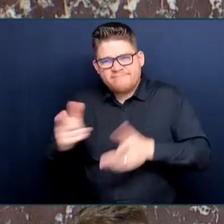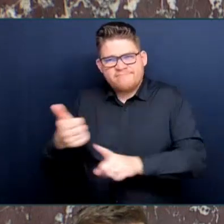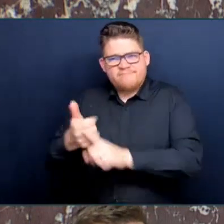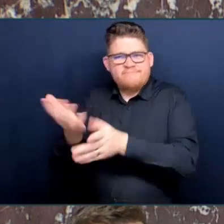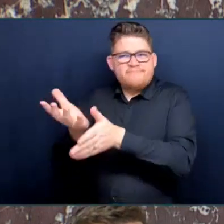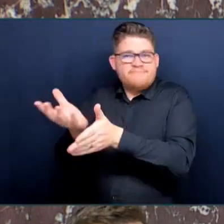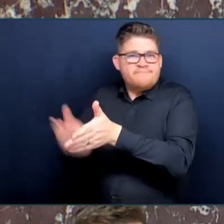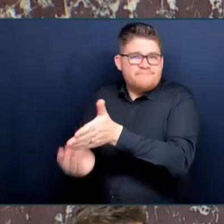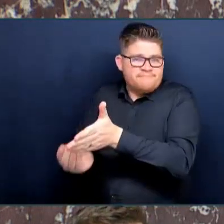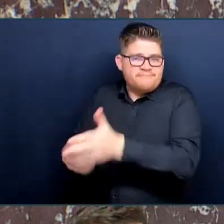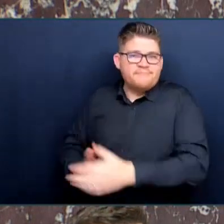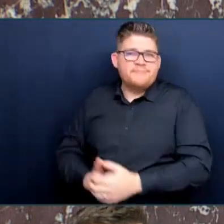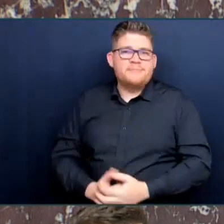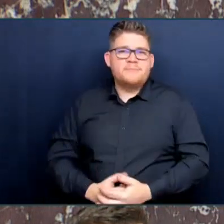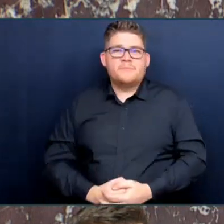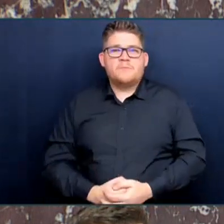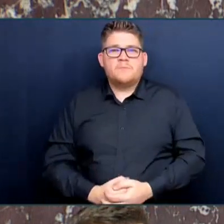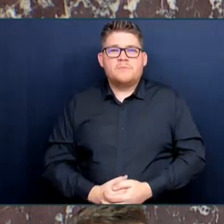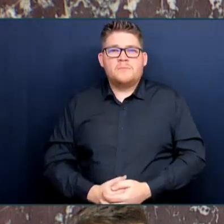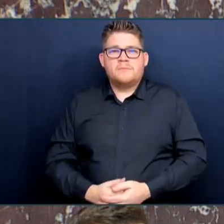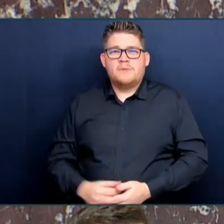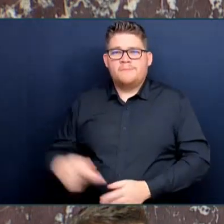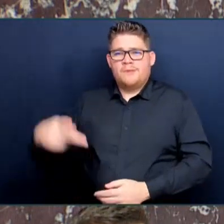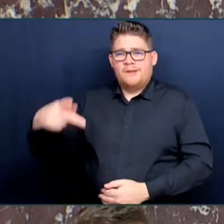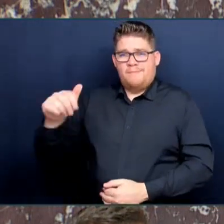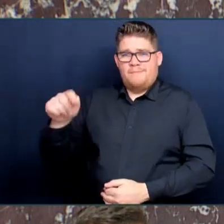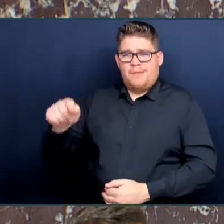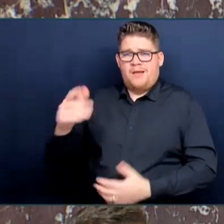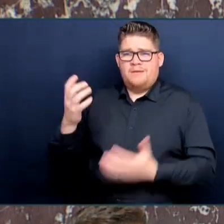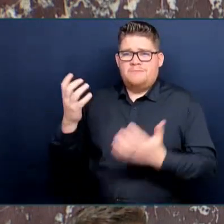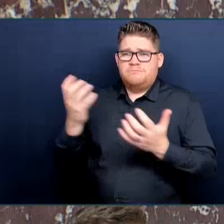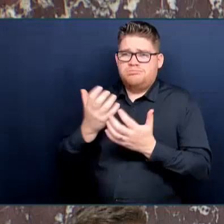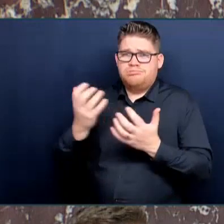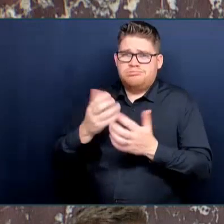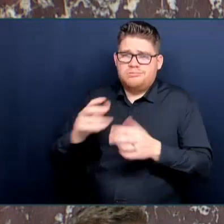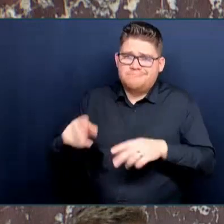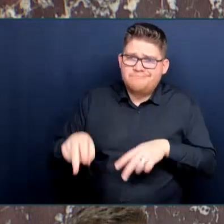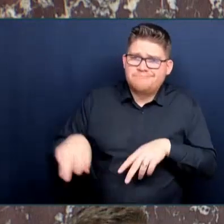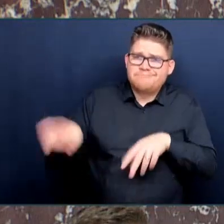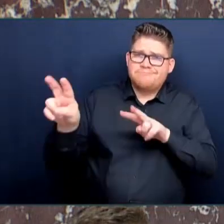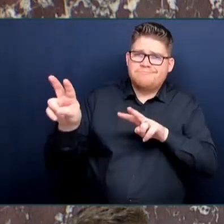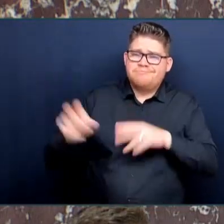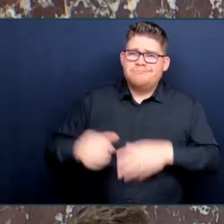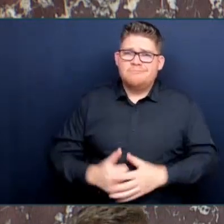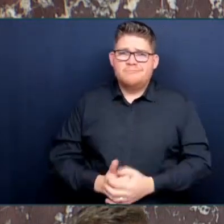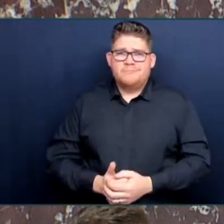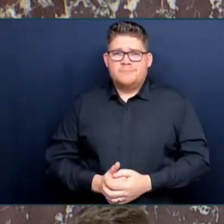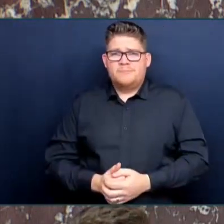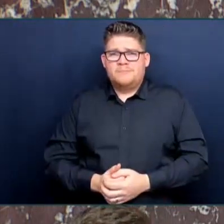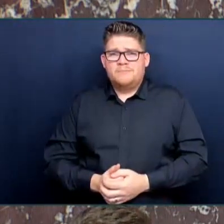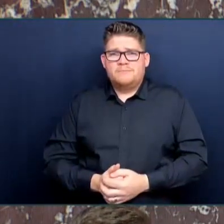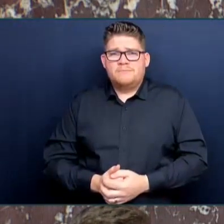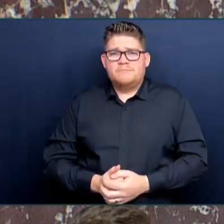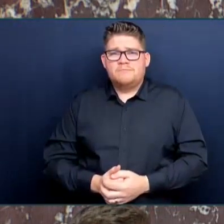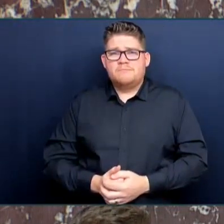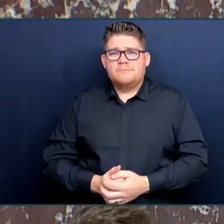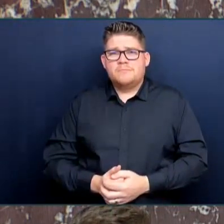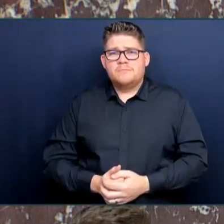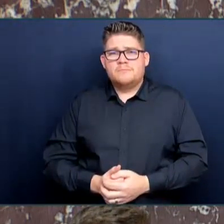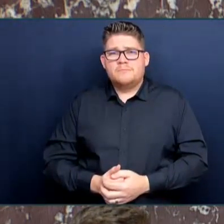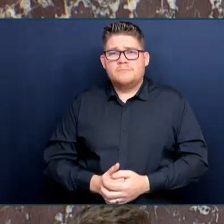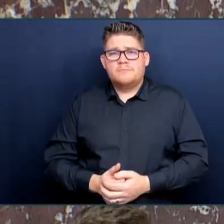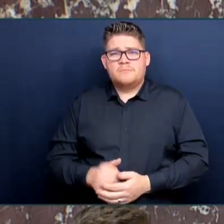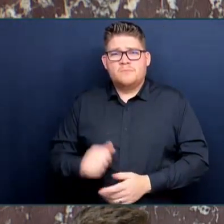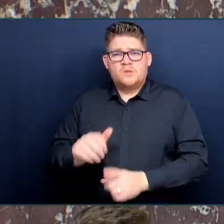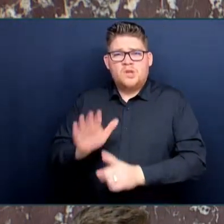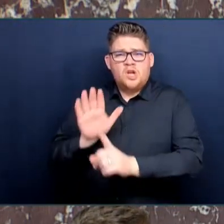but Pat really was. It was not just her elected work that she did on behalf of people for over 30 years in Kamloops. She was a